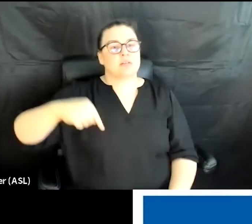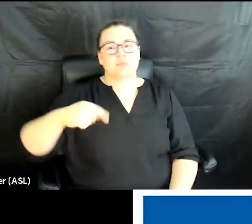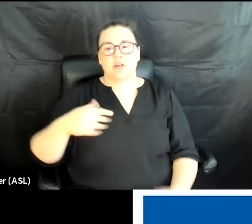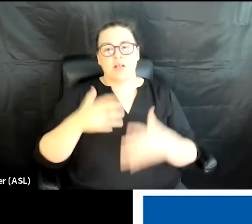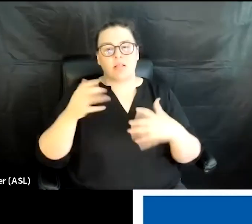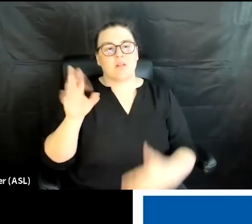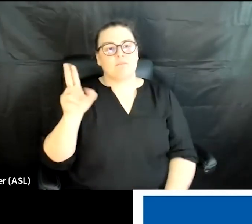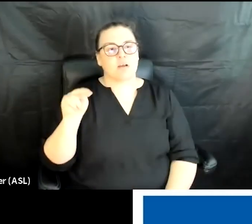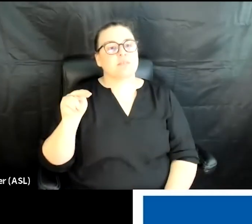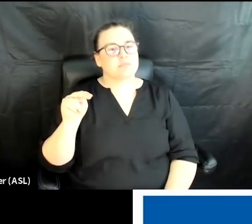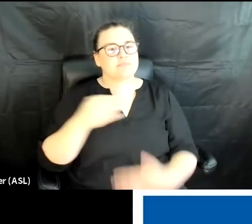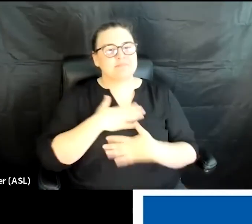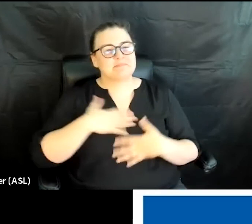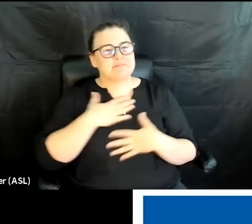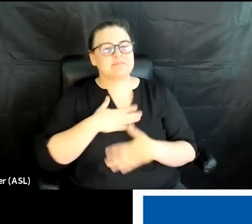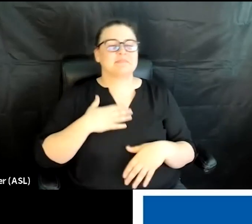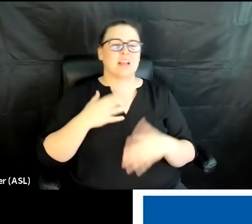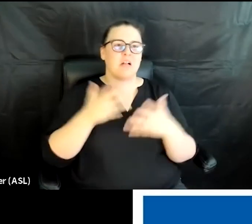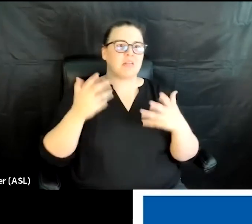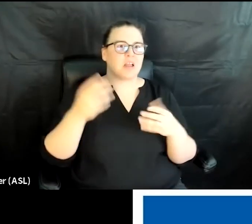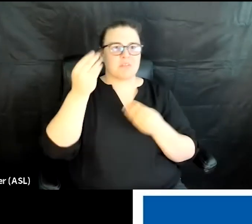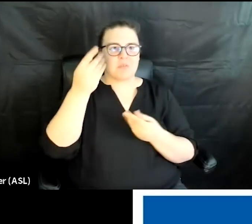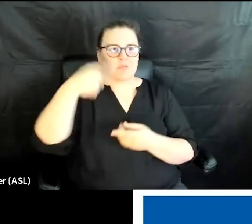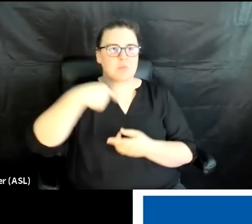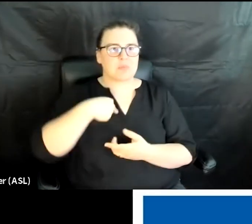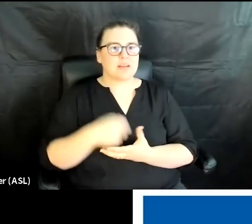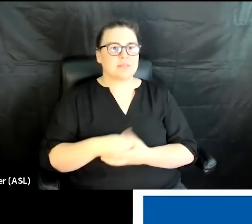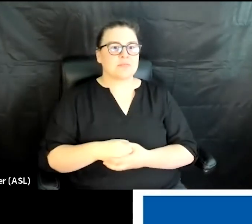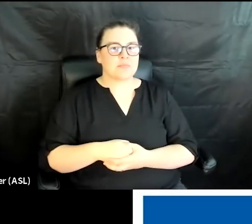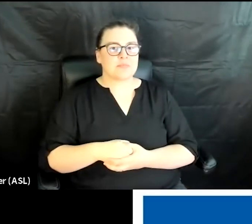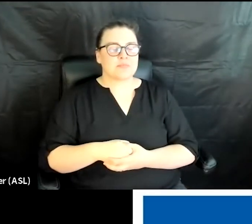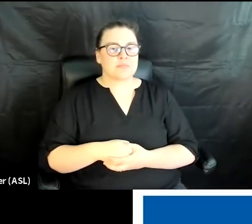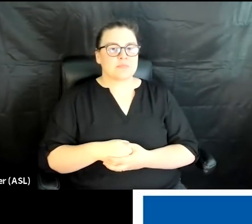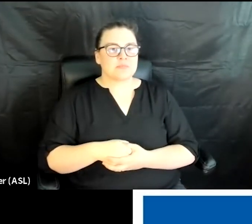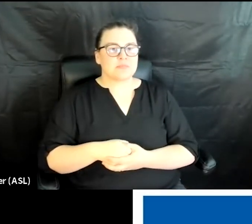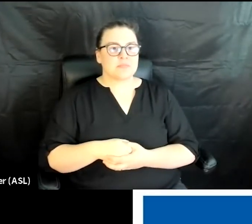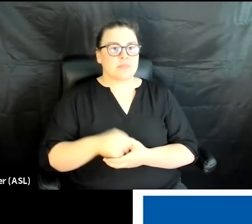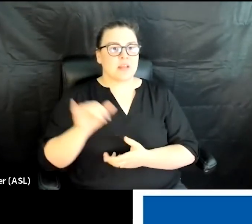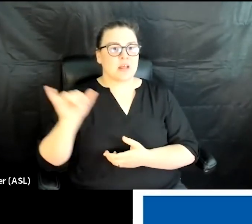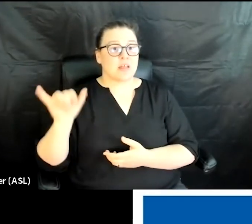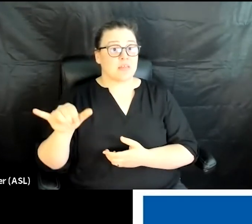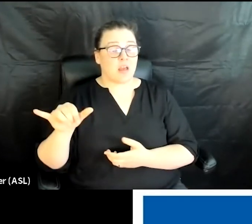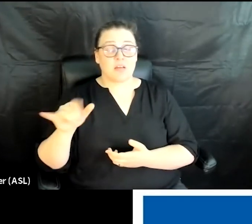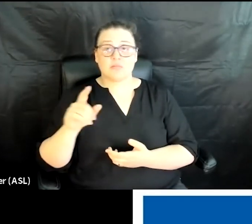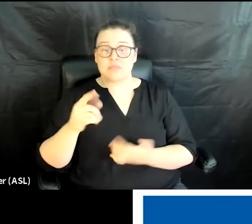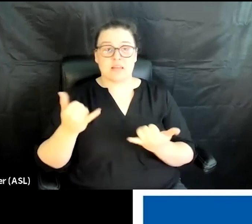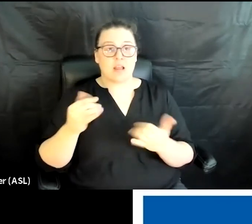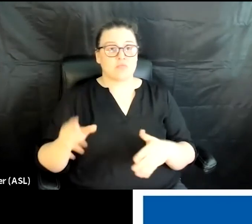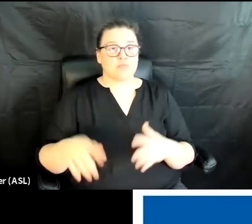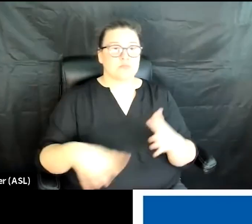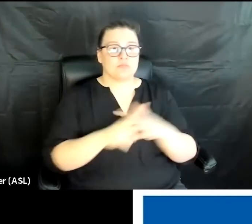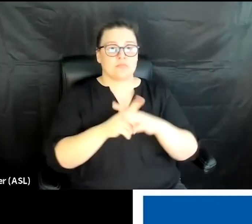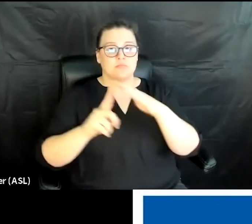of fun and very stimulating for me. And it certainly raises a lot of issues. And you've all